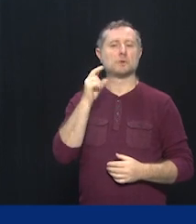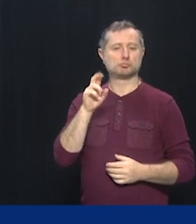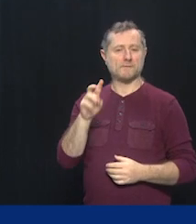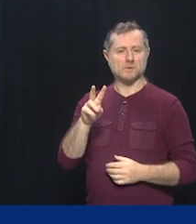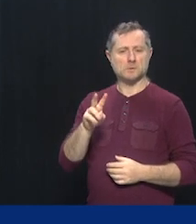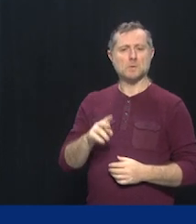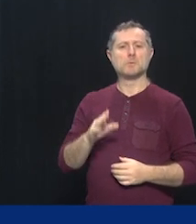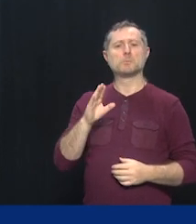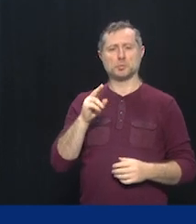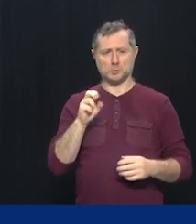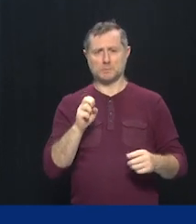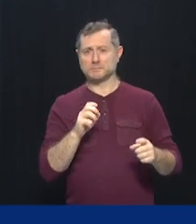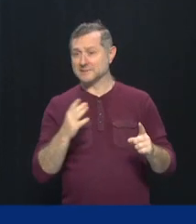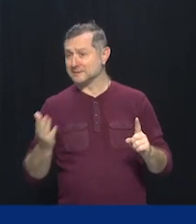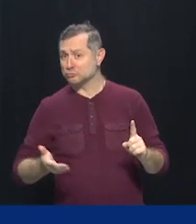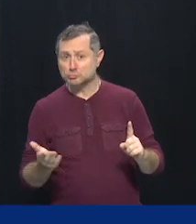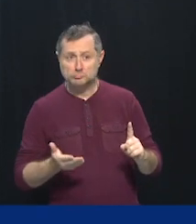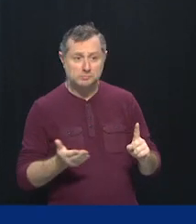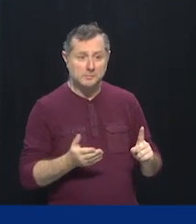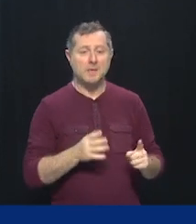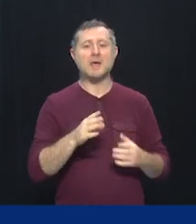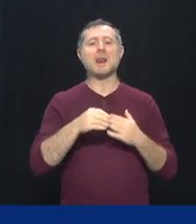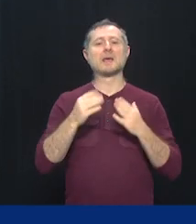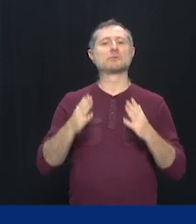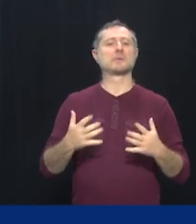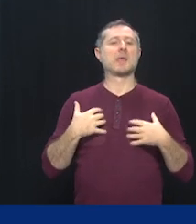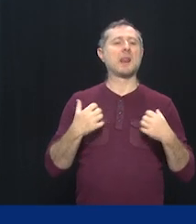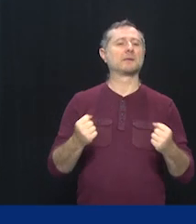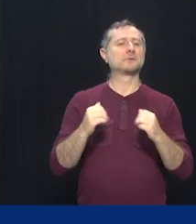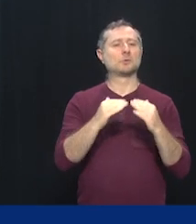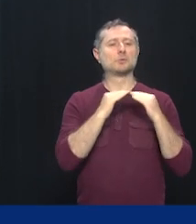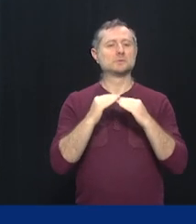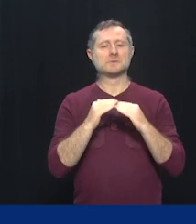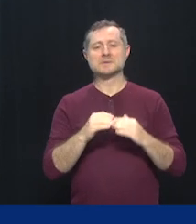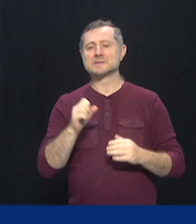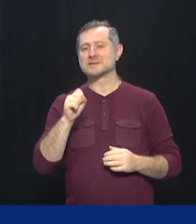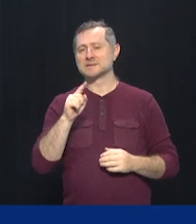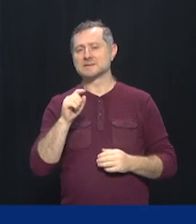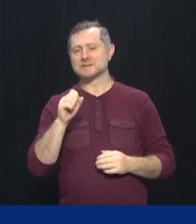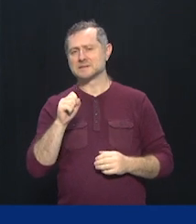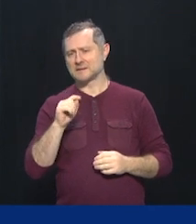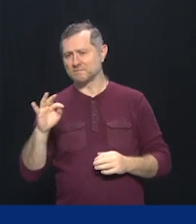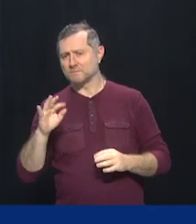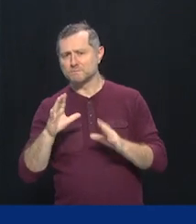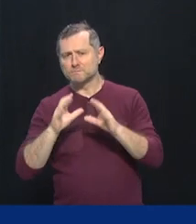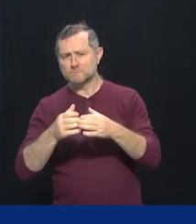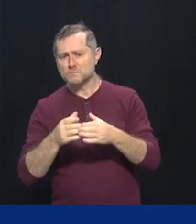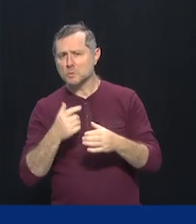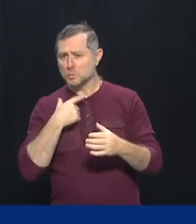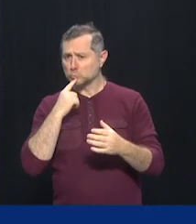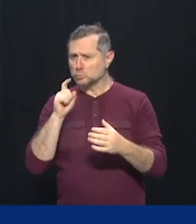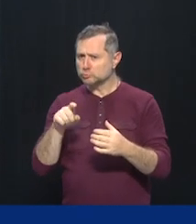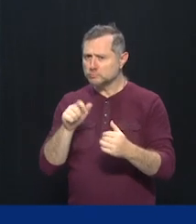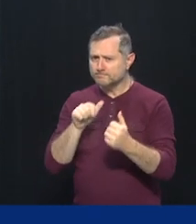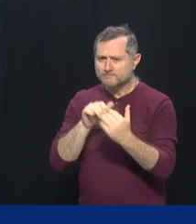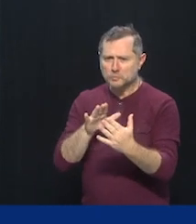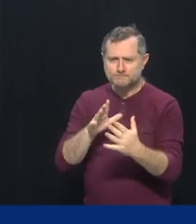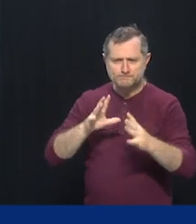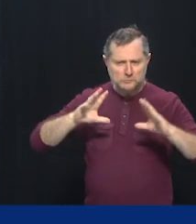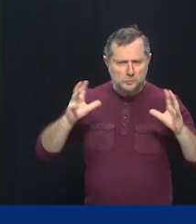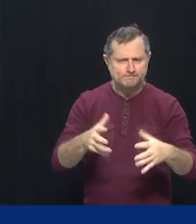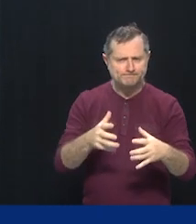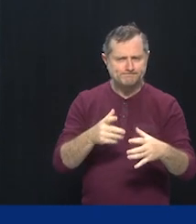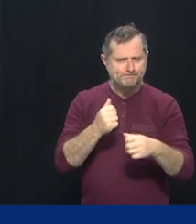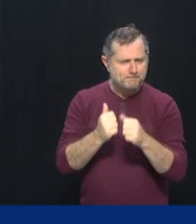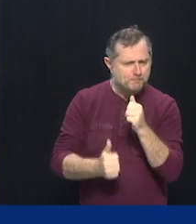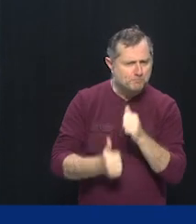Reverend Blue, the leader of our Health Equity Task Force and making sure that we address the populations that need the most care. So